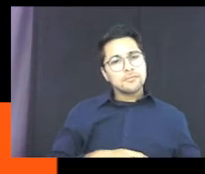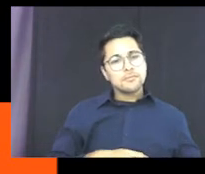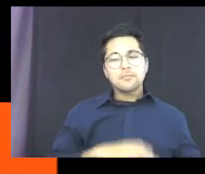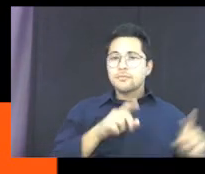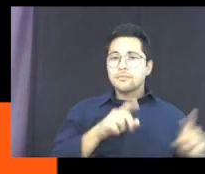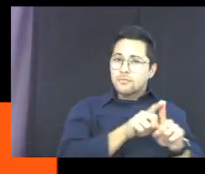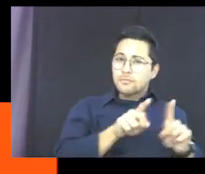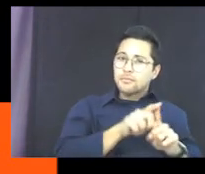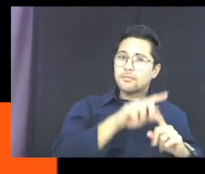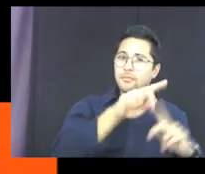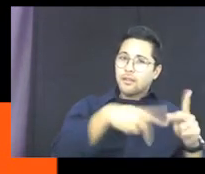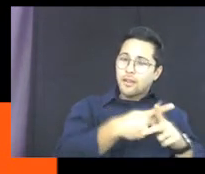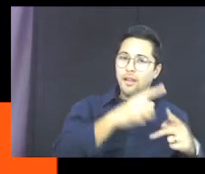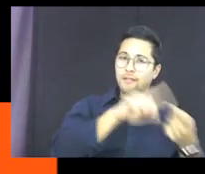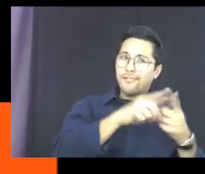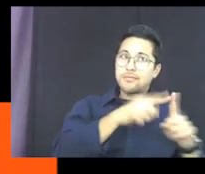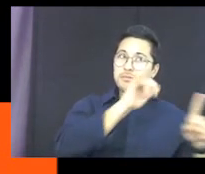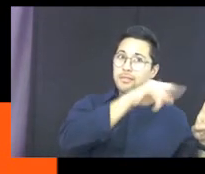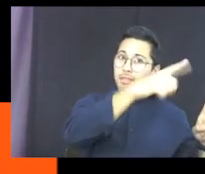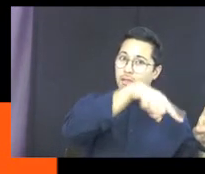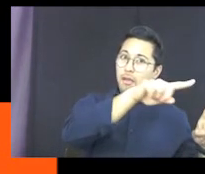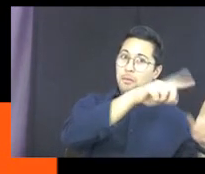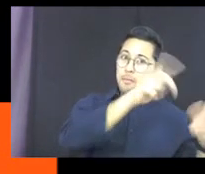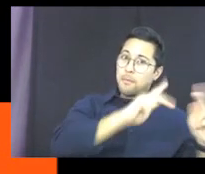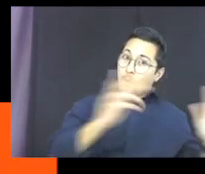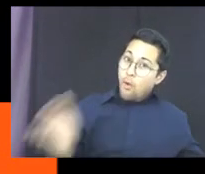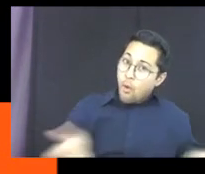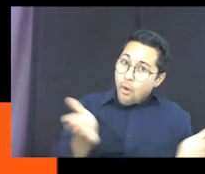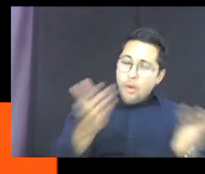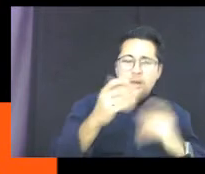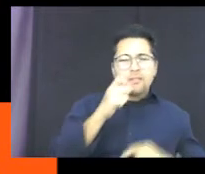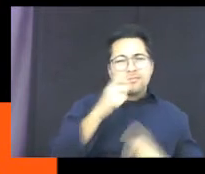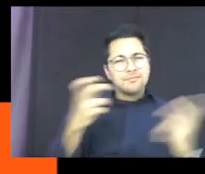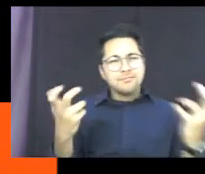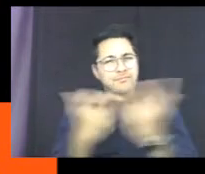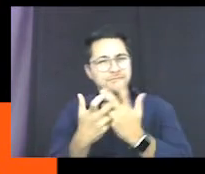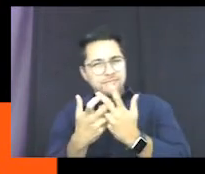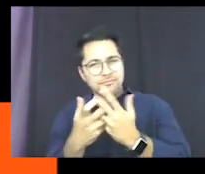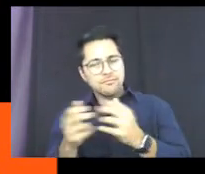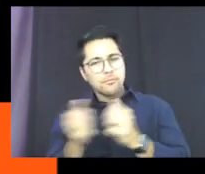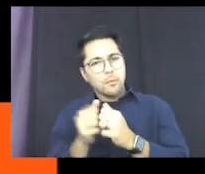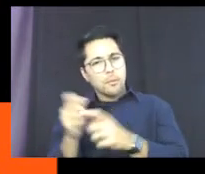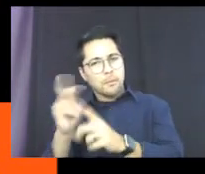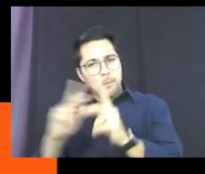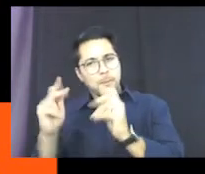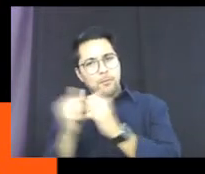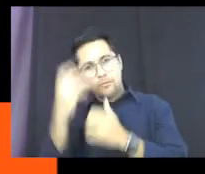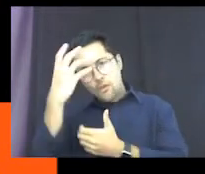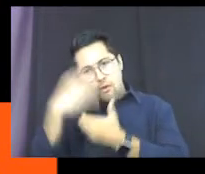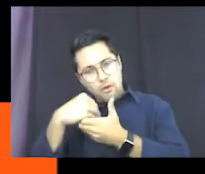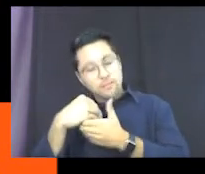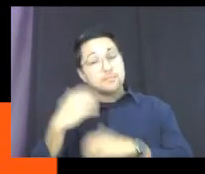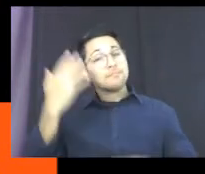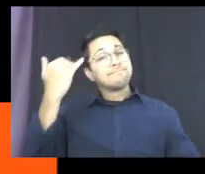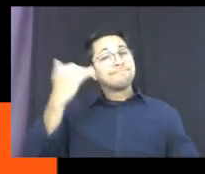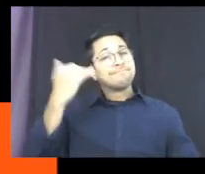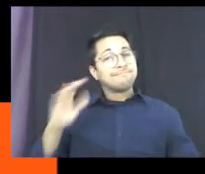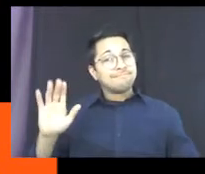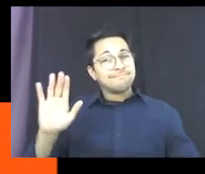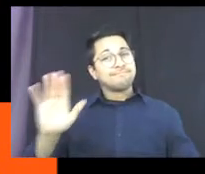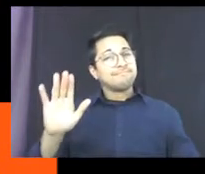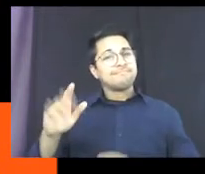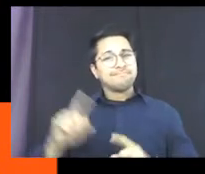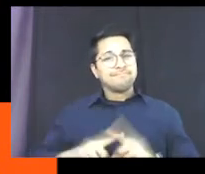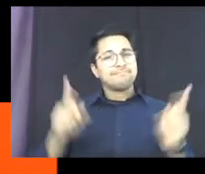encourage autistic people to pursue, don't always work well for people with autism due to their